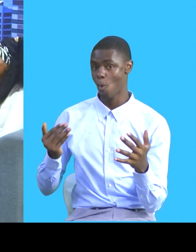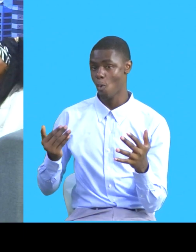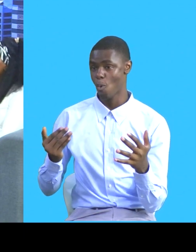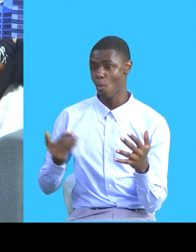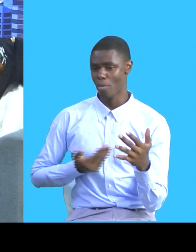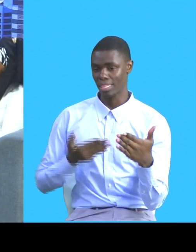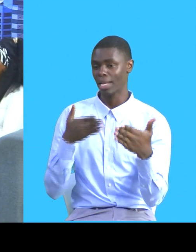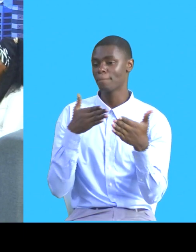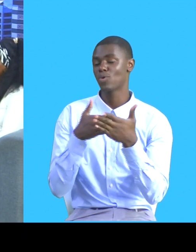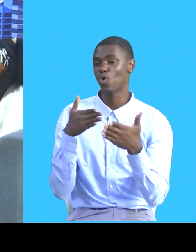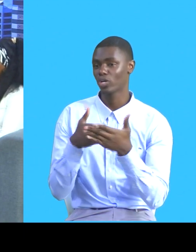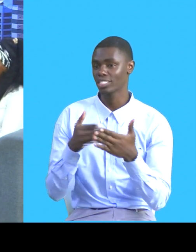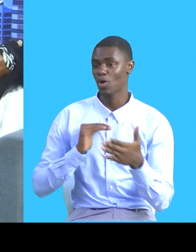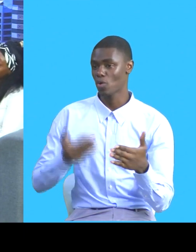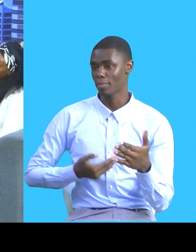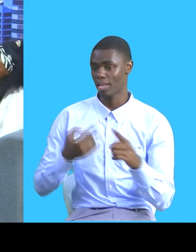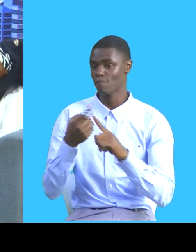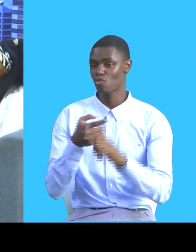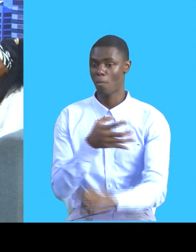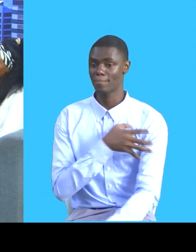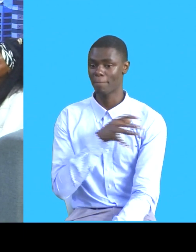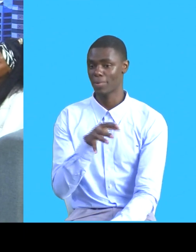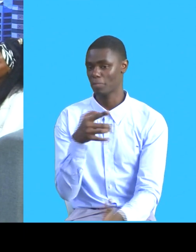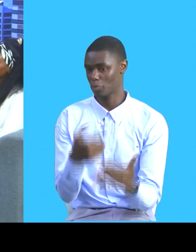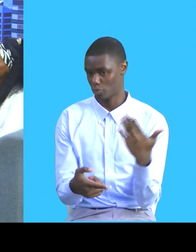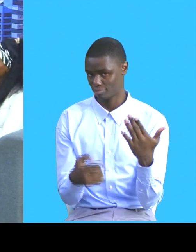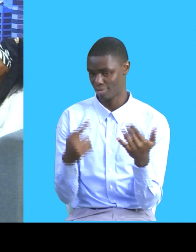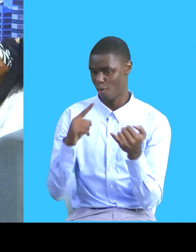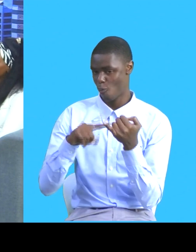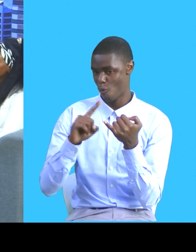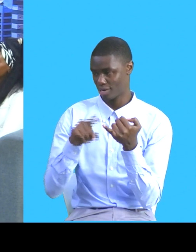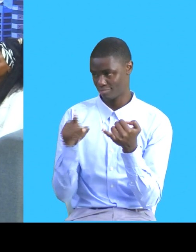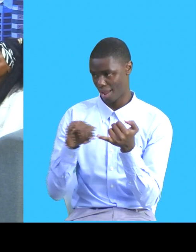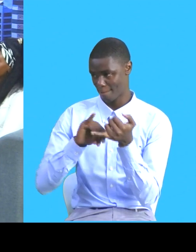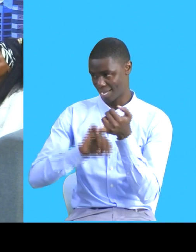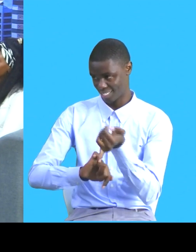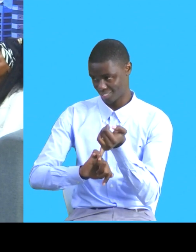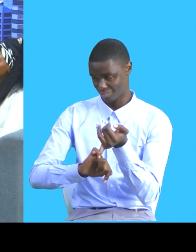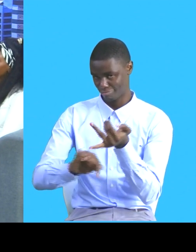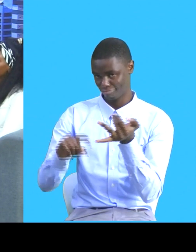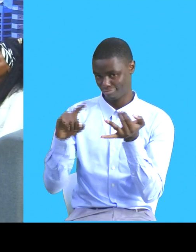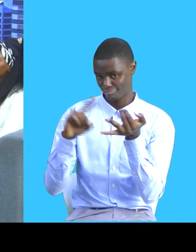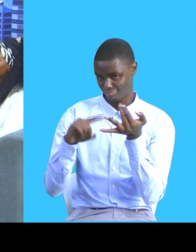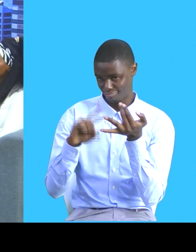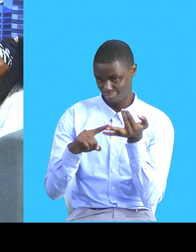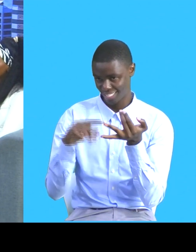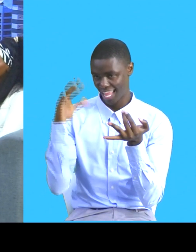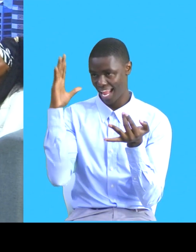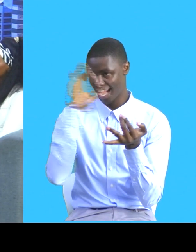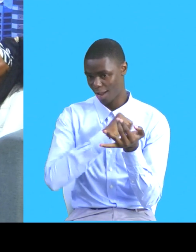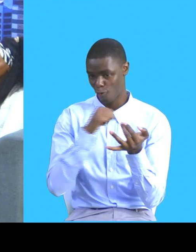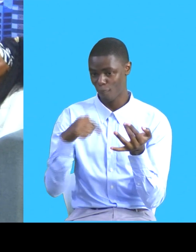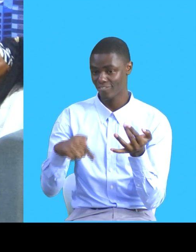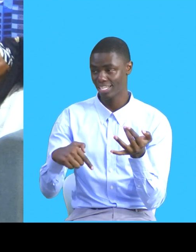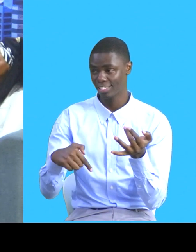that hinder women from getting what they want is, one, marriages, two, lack of